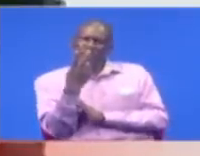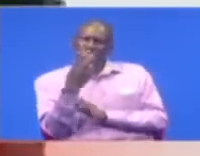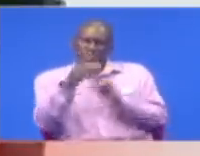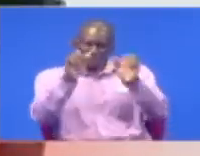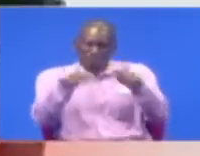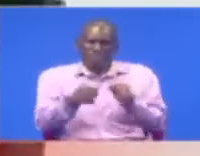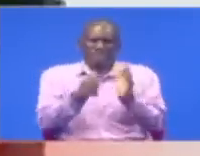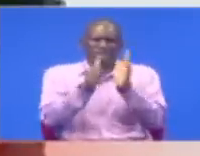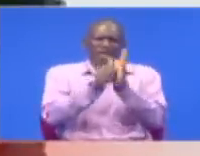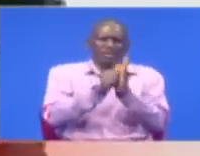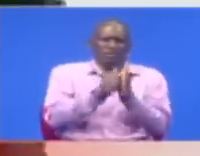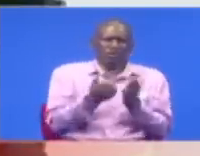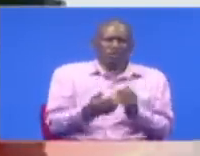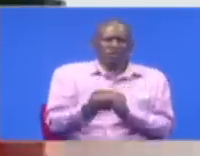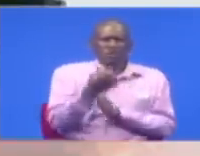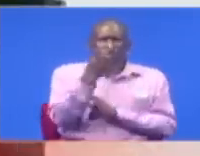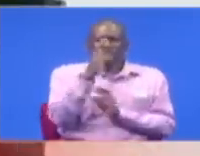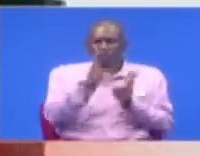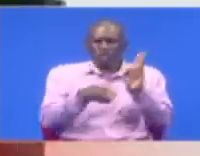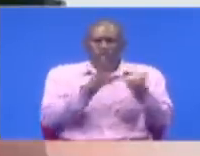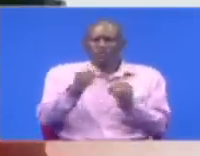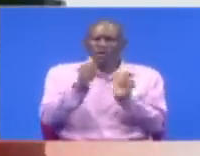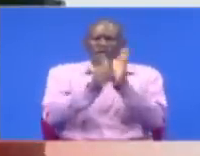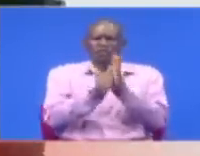yes, Article 22,